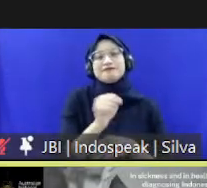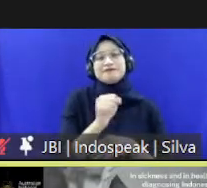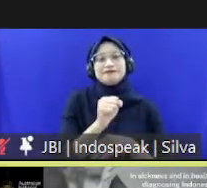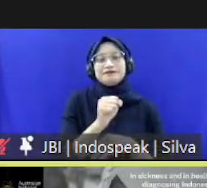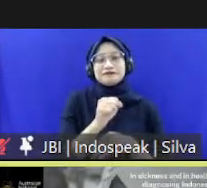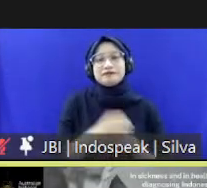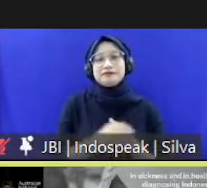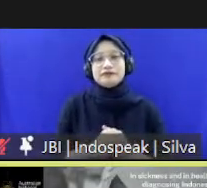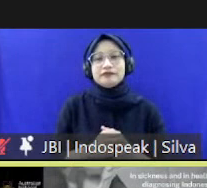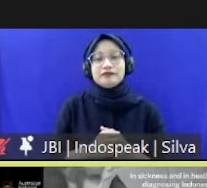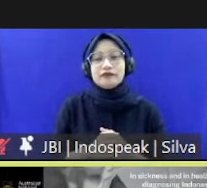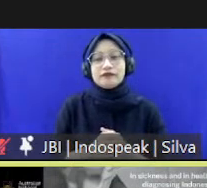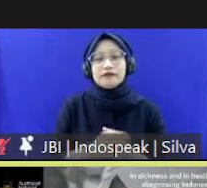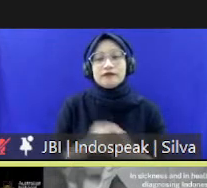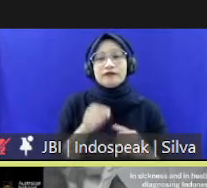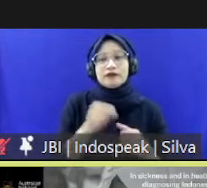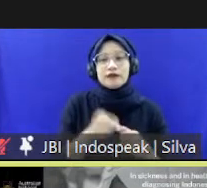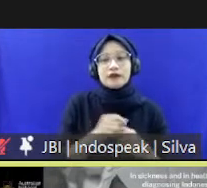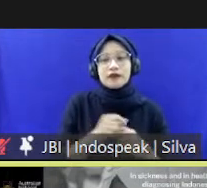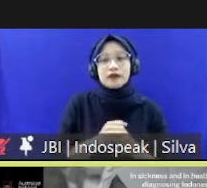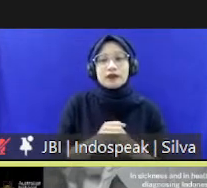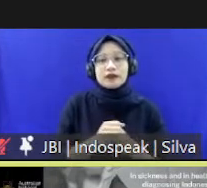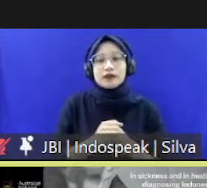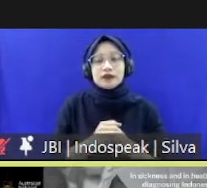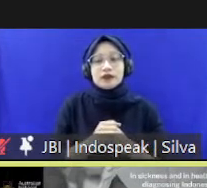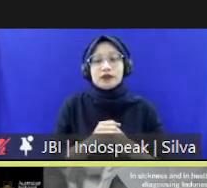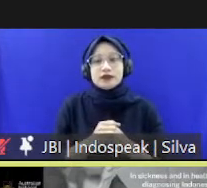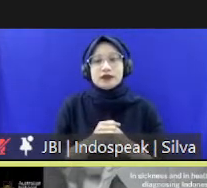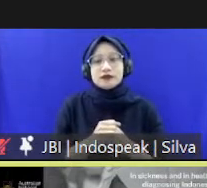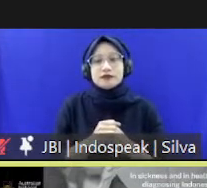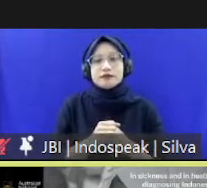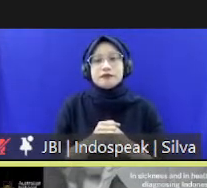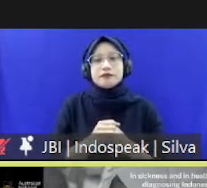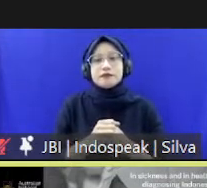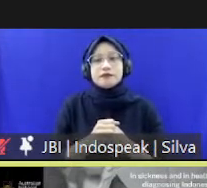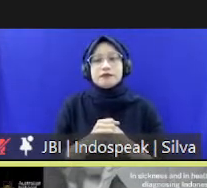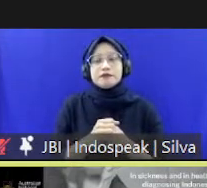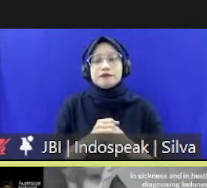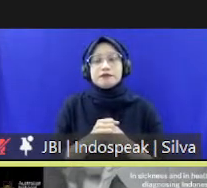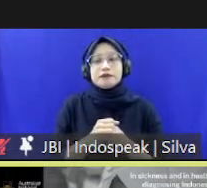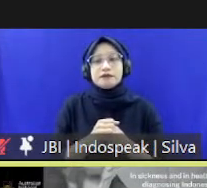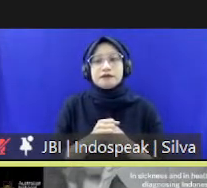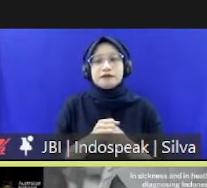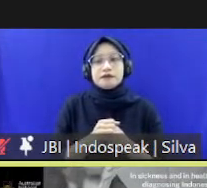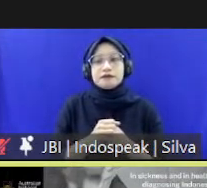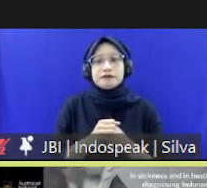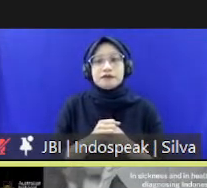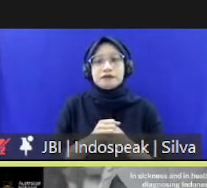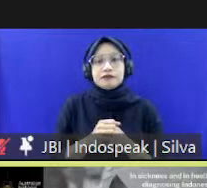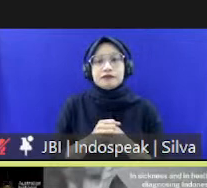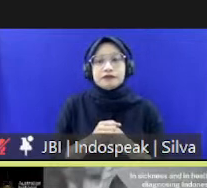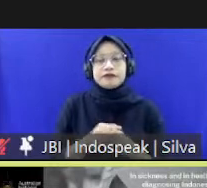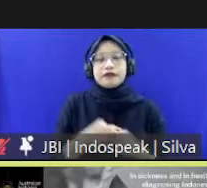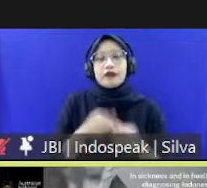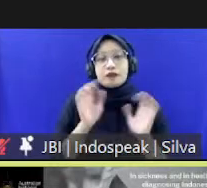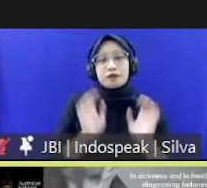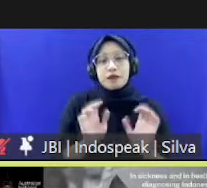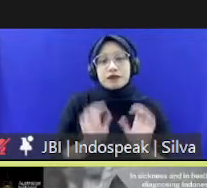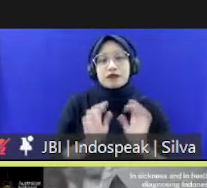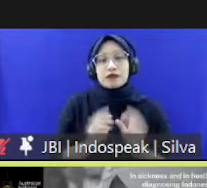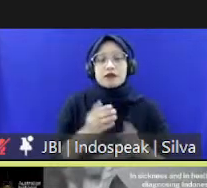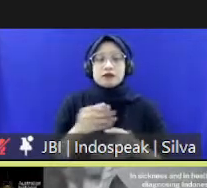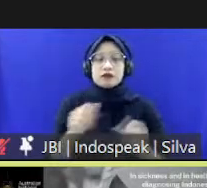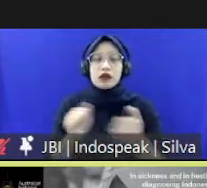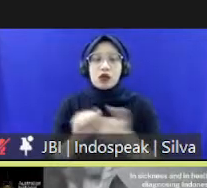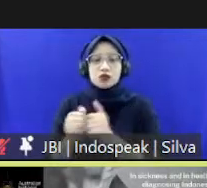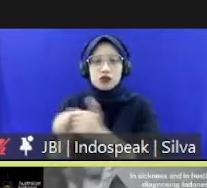or disability-adjusted life years, but the years of life lost to disabilities due to mental health problems is greater